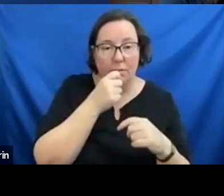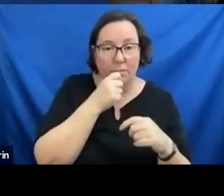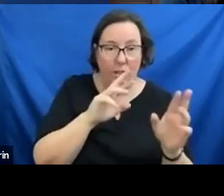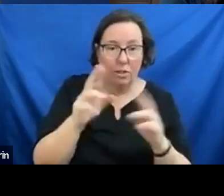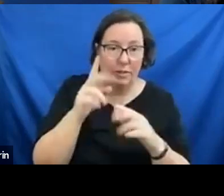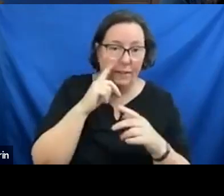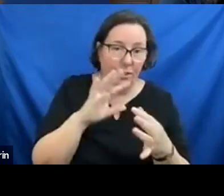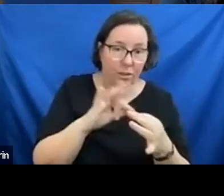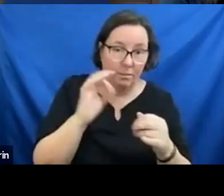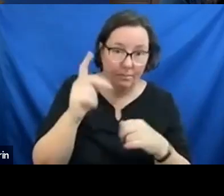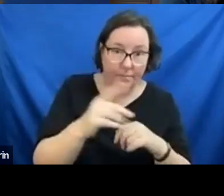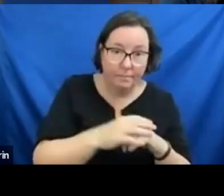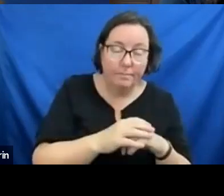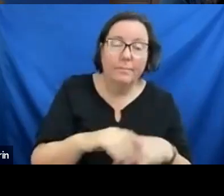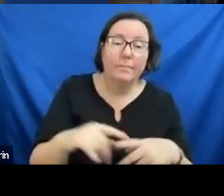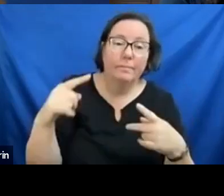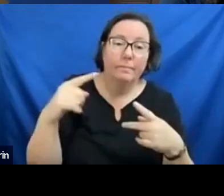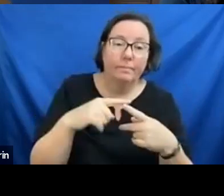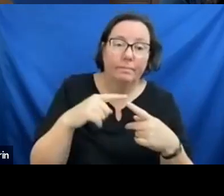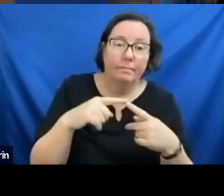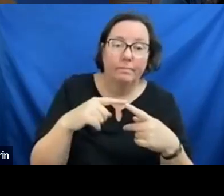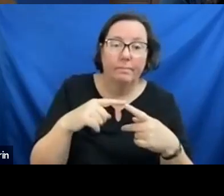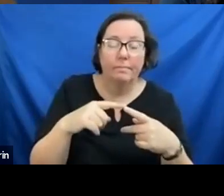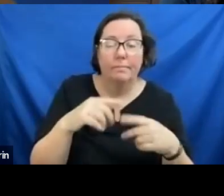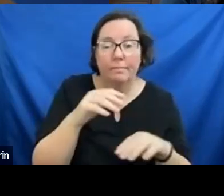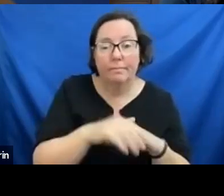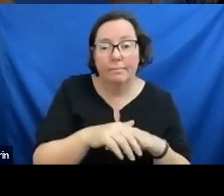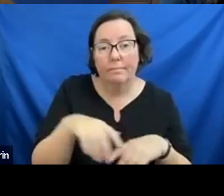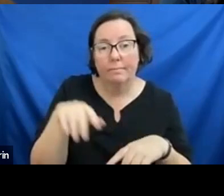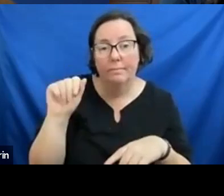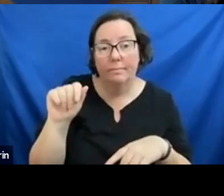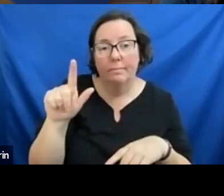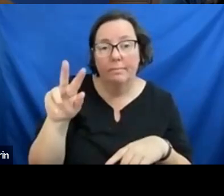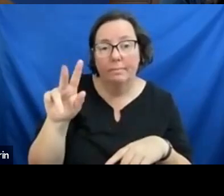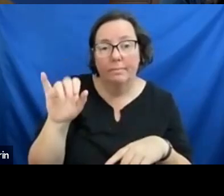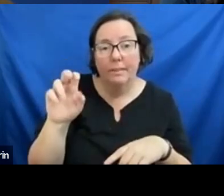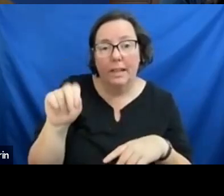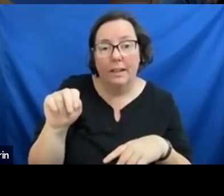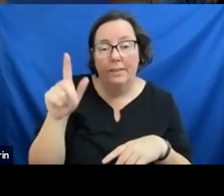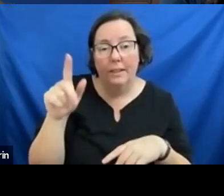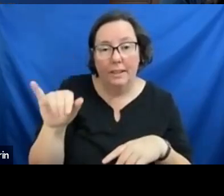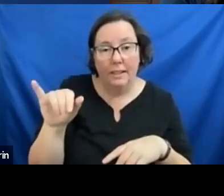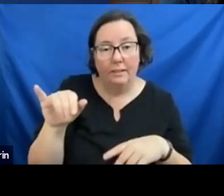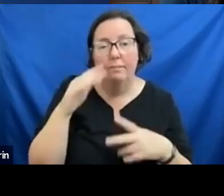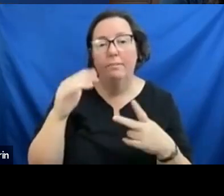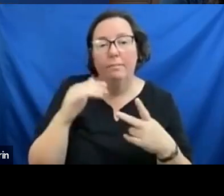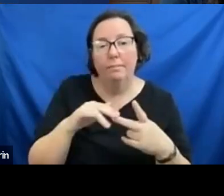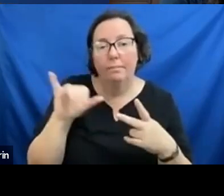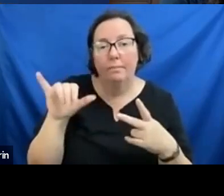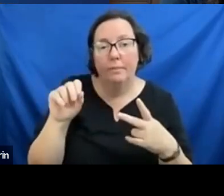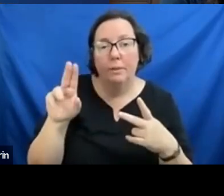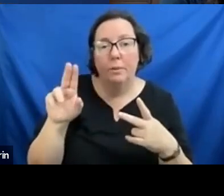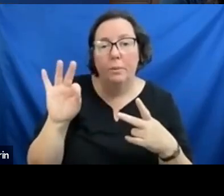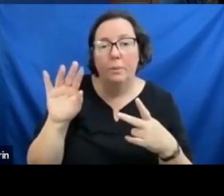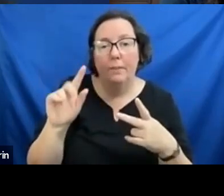comment. Our first speaker this evening is Alvin Lee, followed by Yufeng Rong. Could you please raise